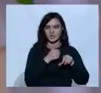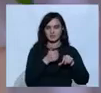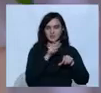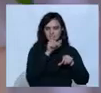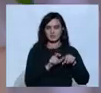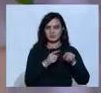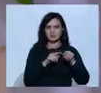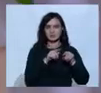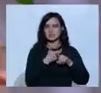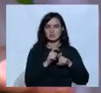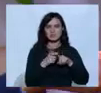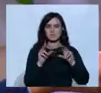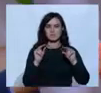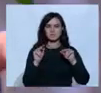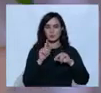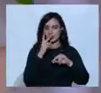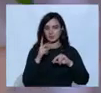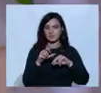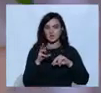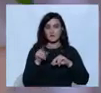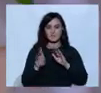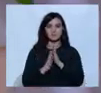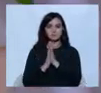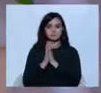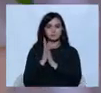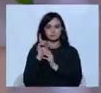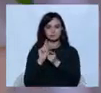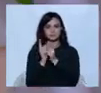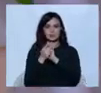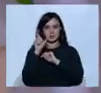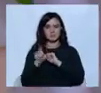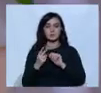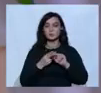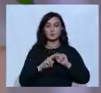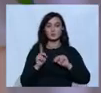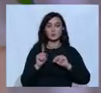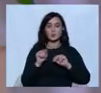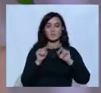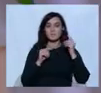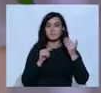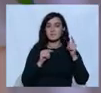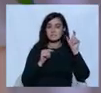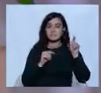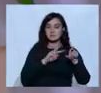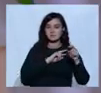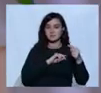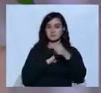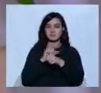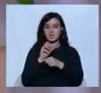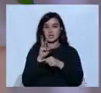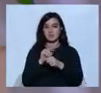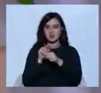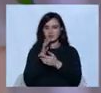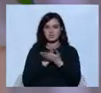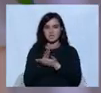process. Now, it being Shakespeare, the main characters are very complicated. He's melancholy and